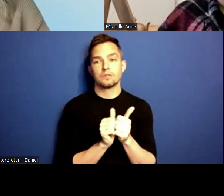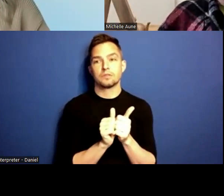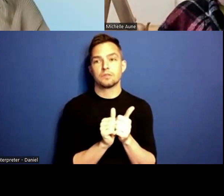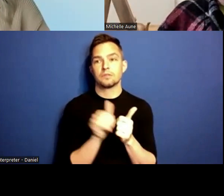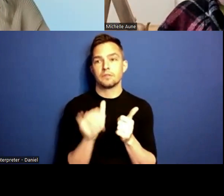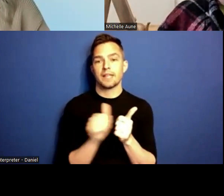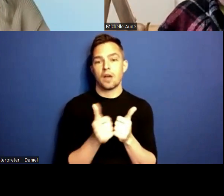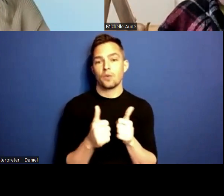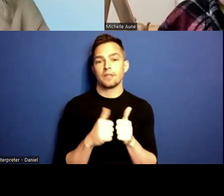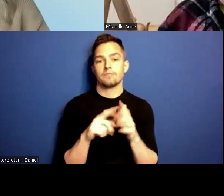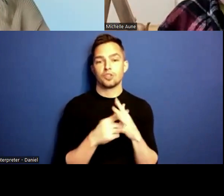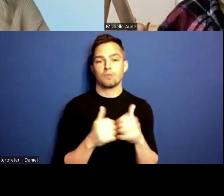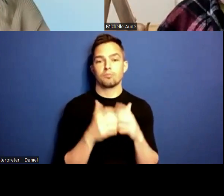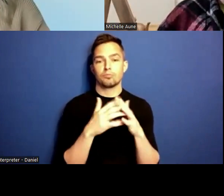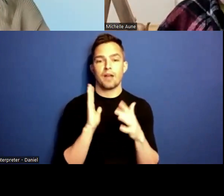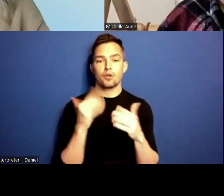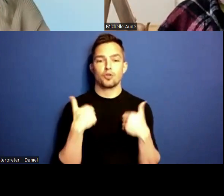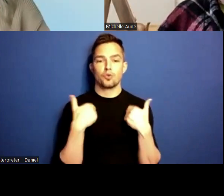we're getting started with our youth line.